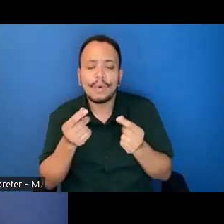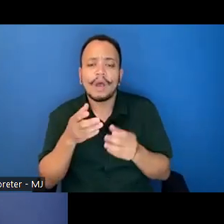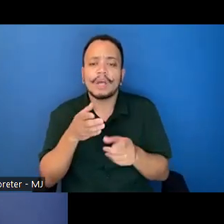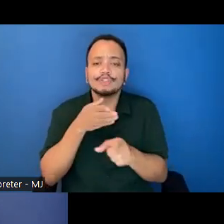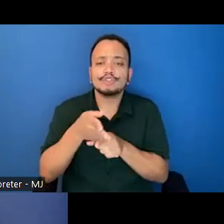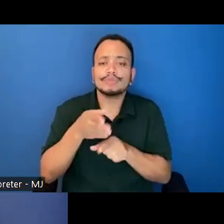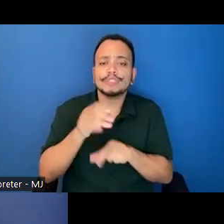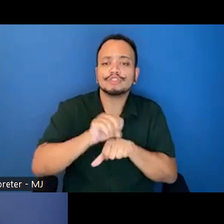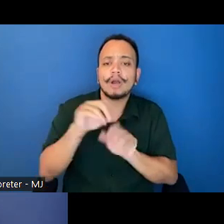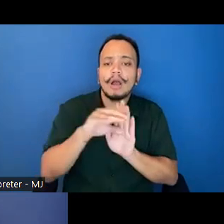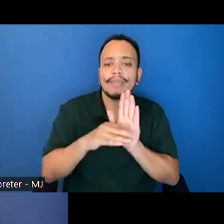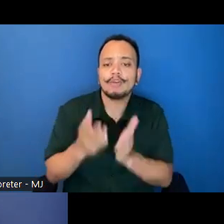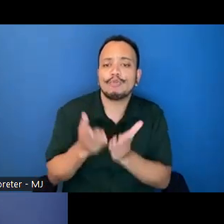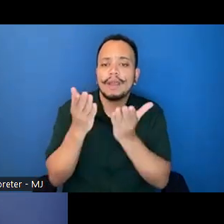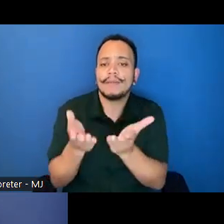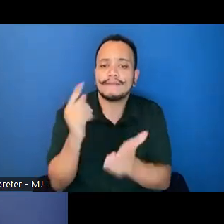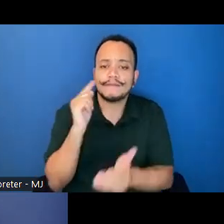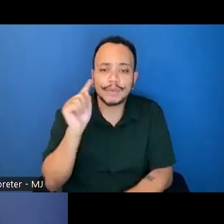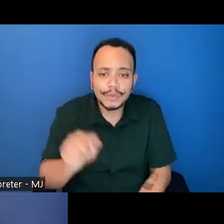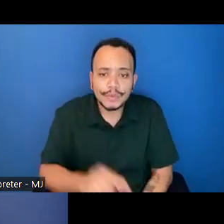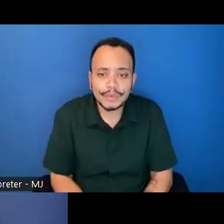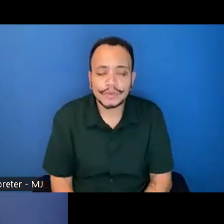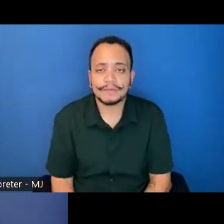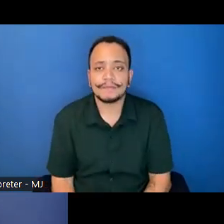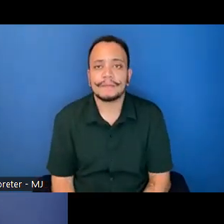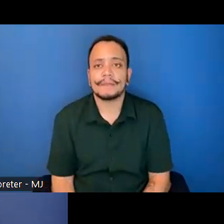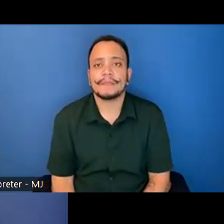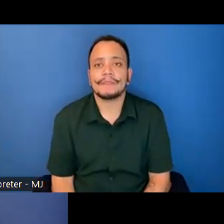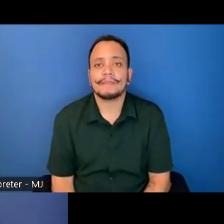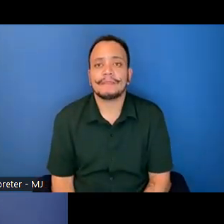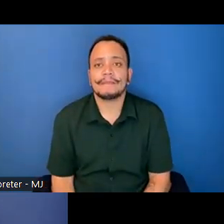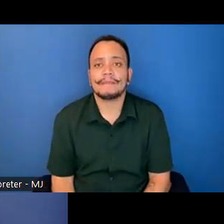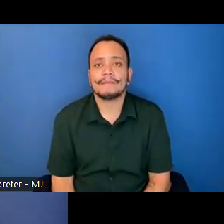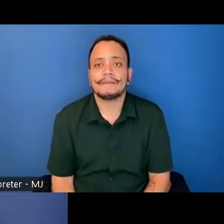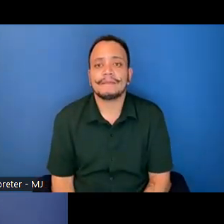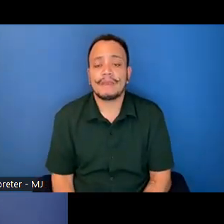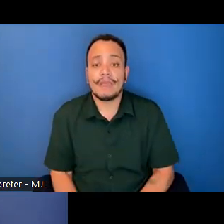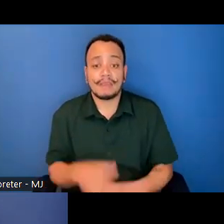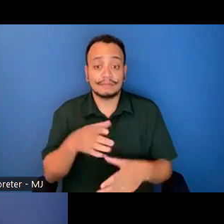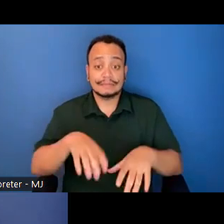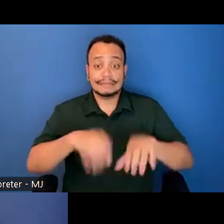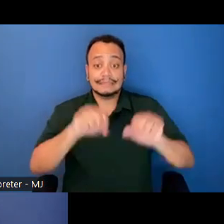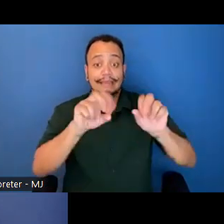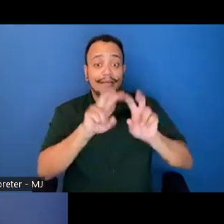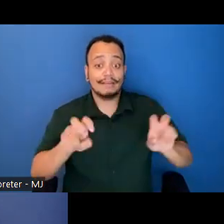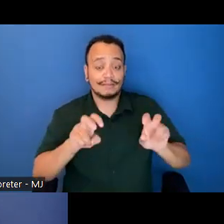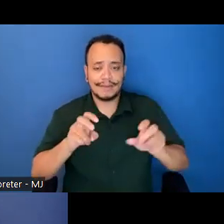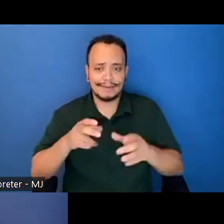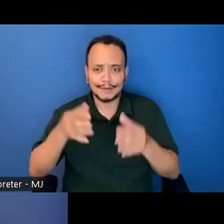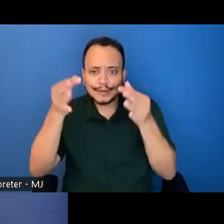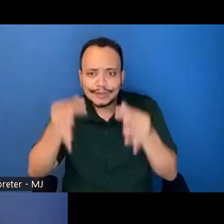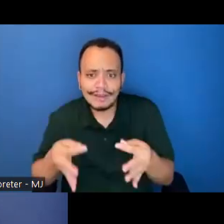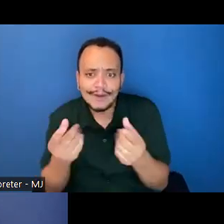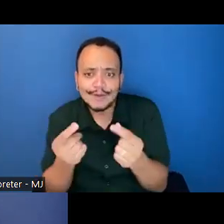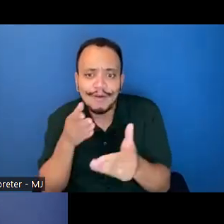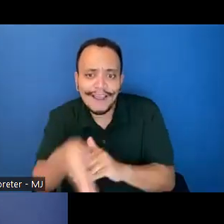recommended as a result? And, a little bit about like what did you decide? How did you decide what